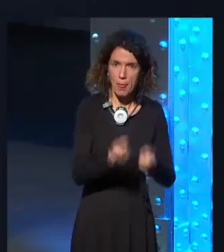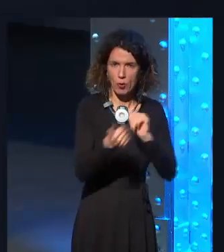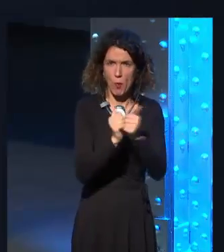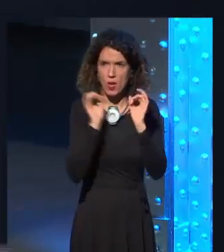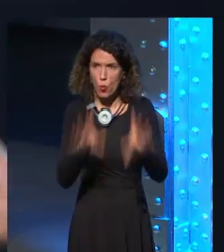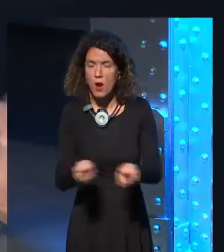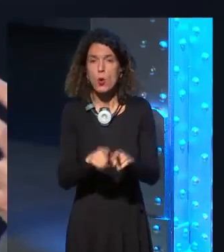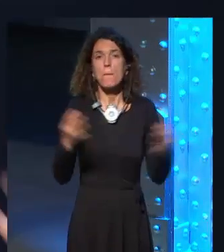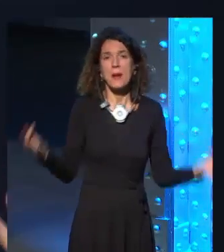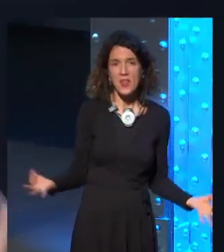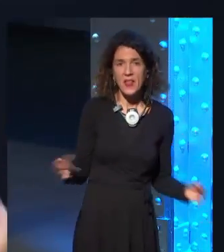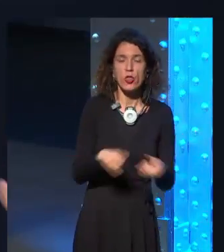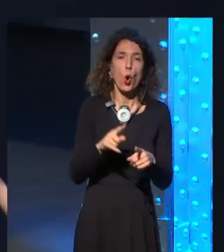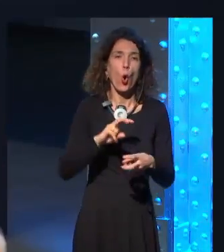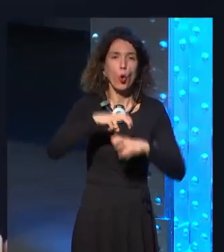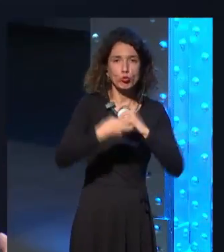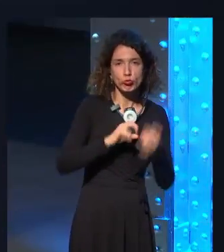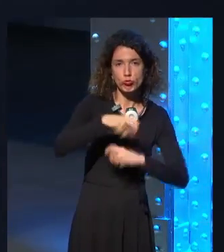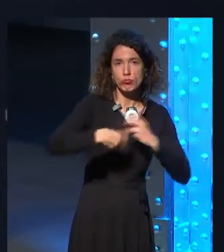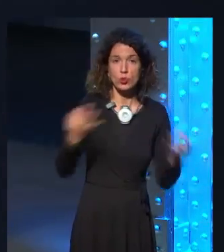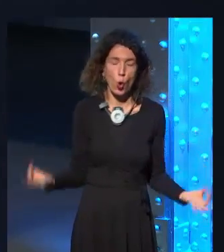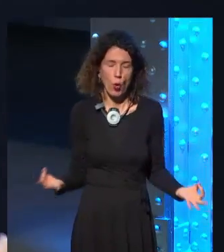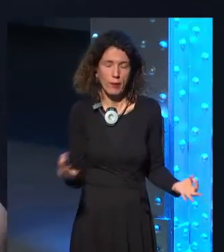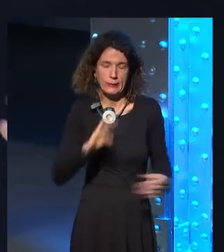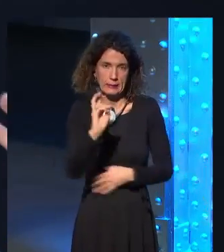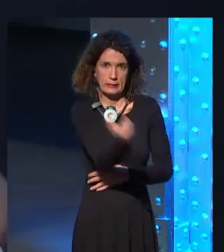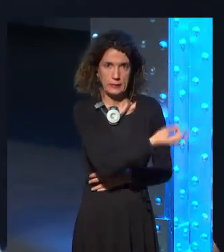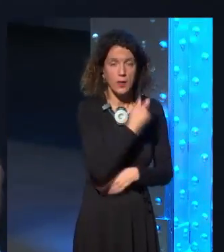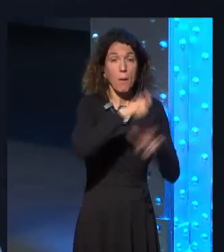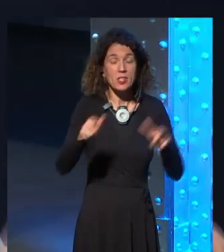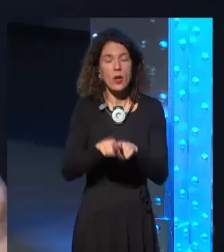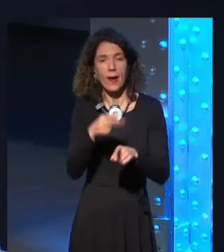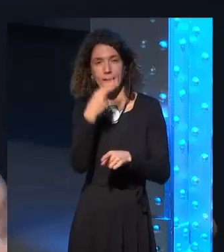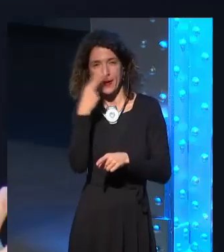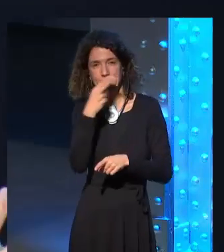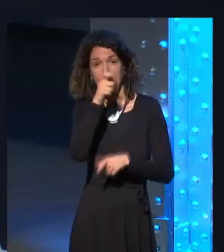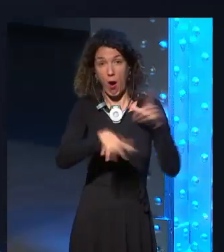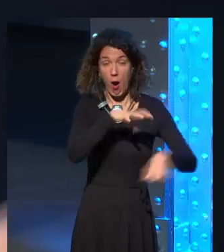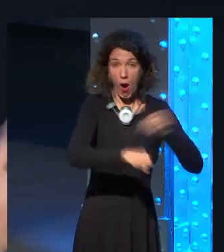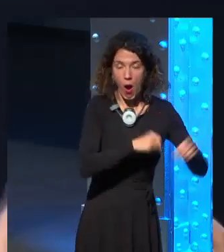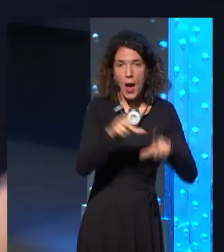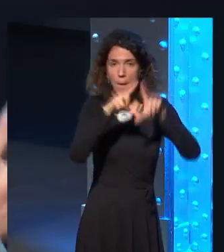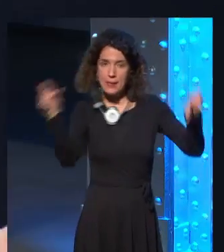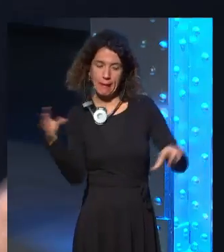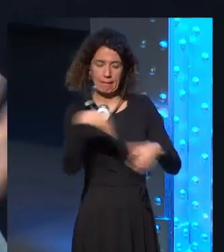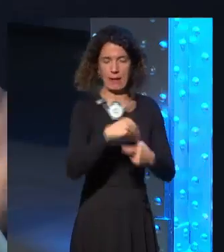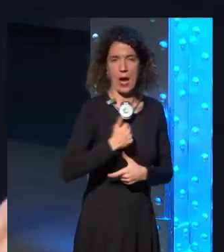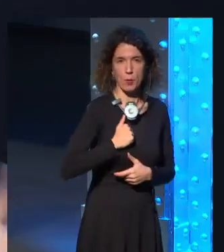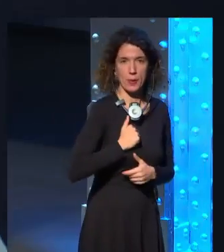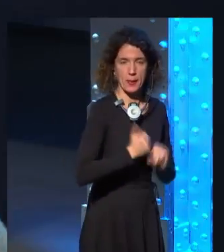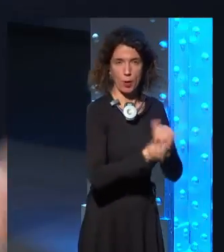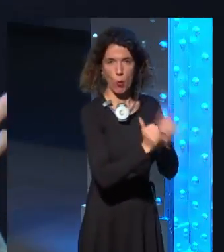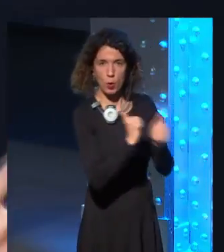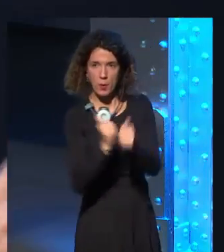now. Then if there's something people is interested in, companies are going to enter that stage. And people are interested